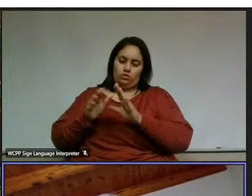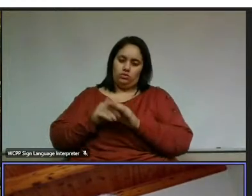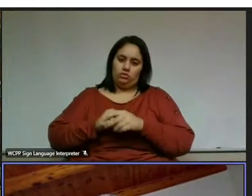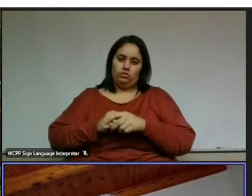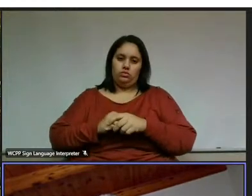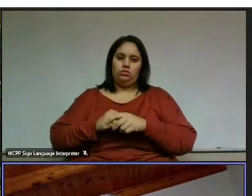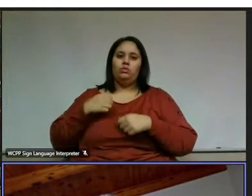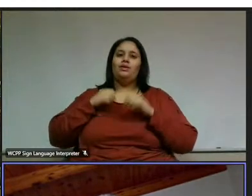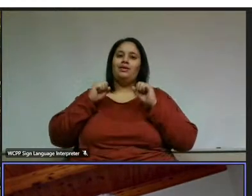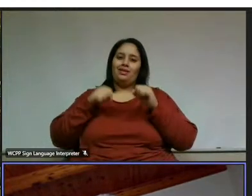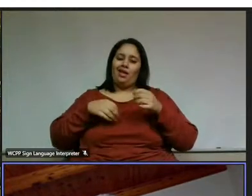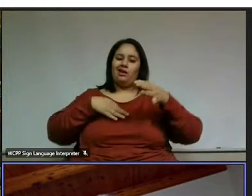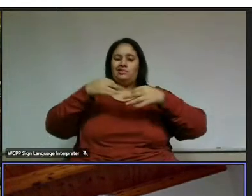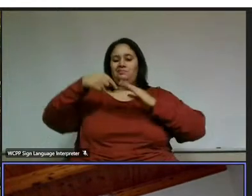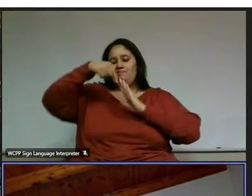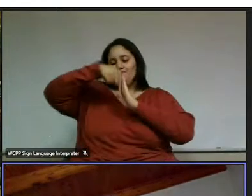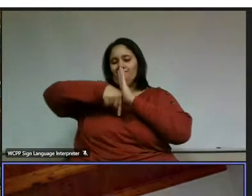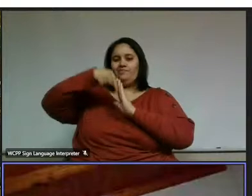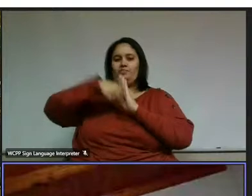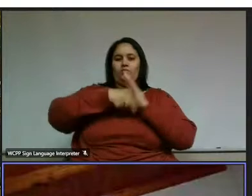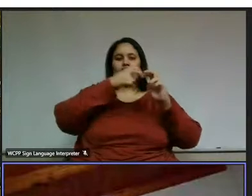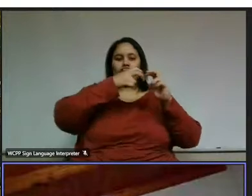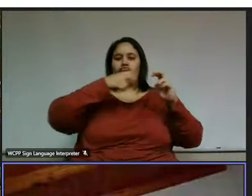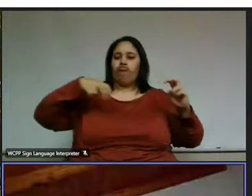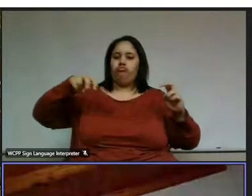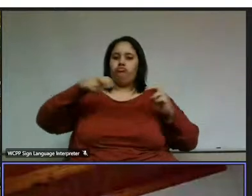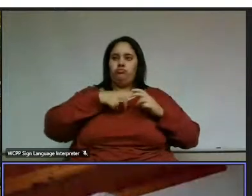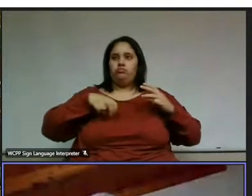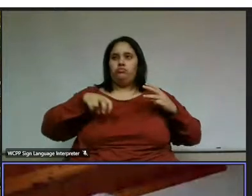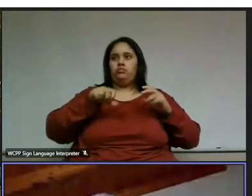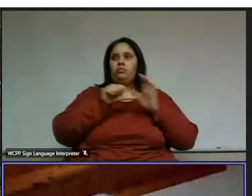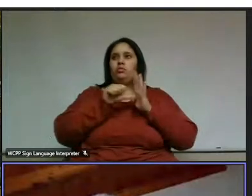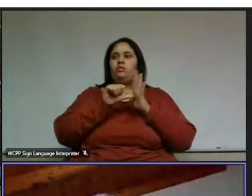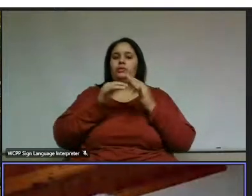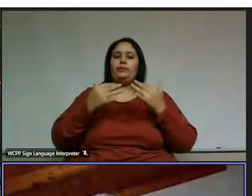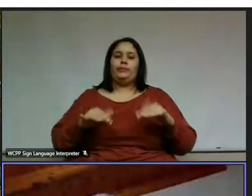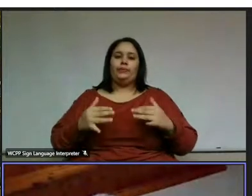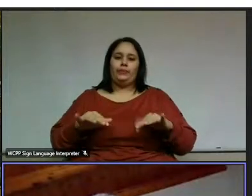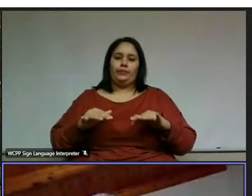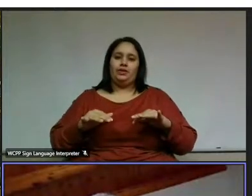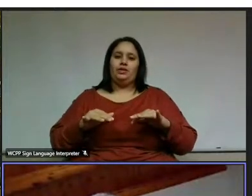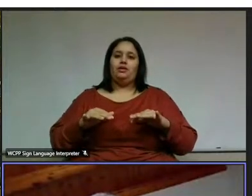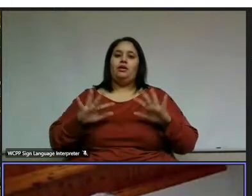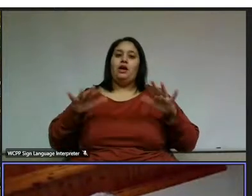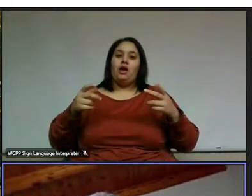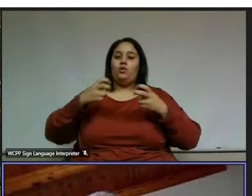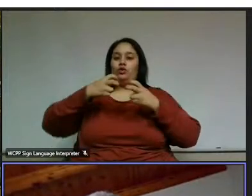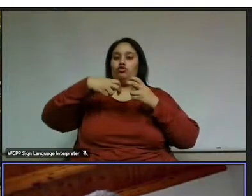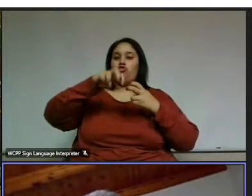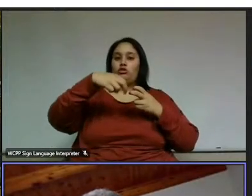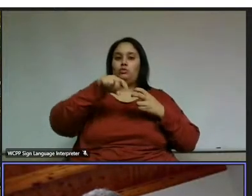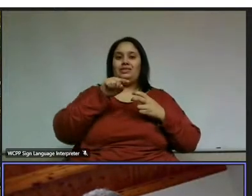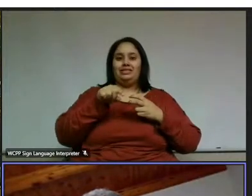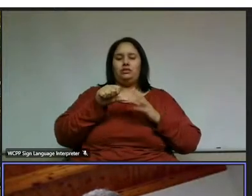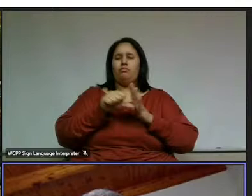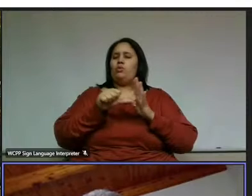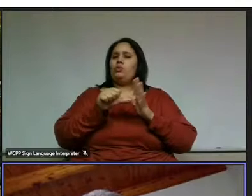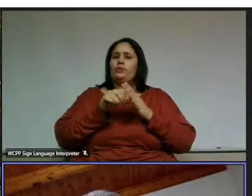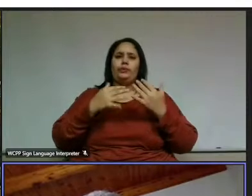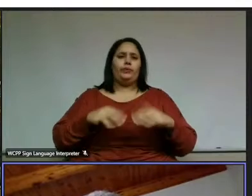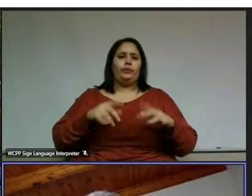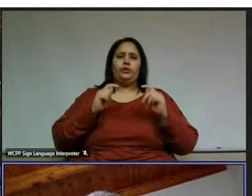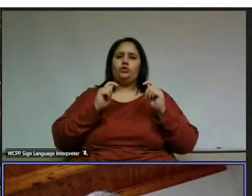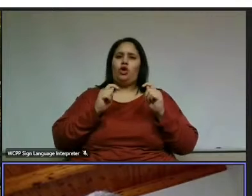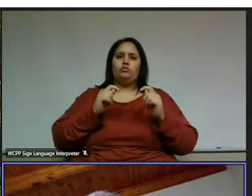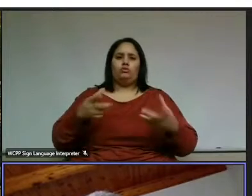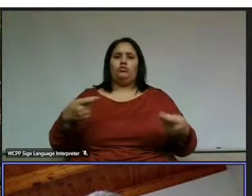We can go into detail about the just transition, which is massively important in taking the country forward, and how transport is a significant contributor to